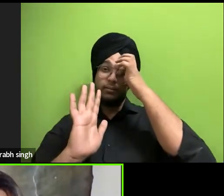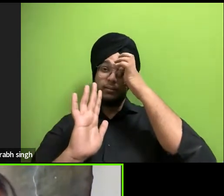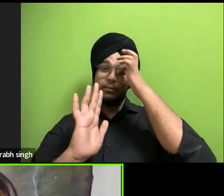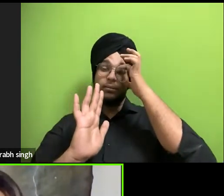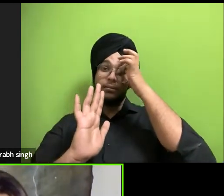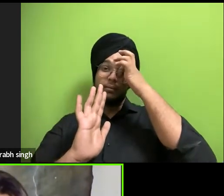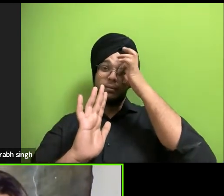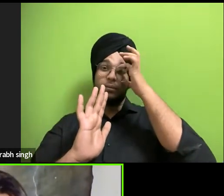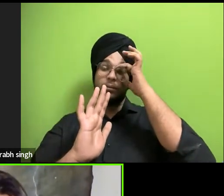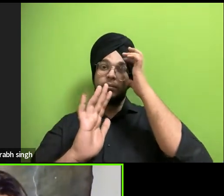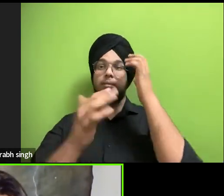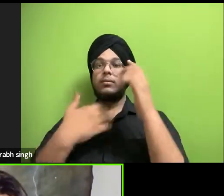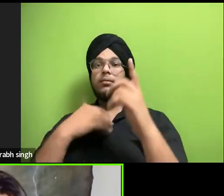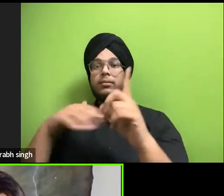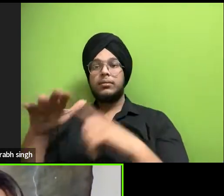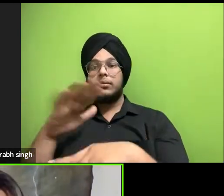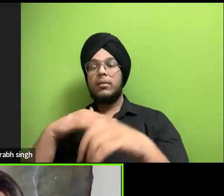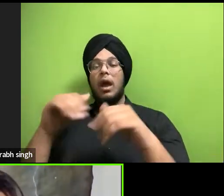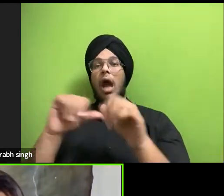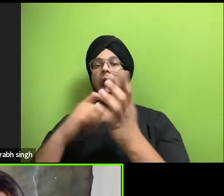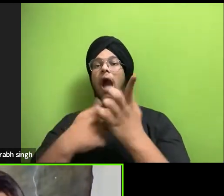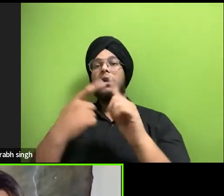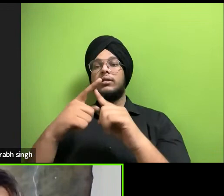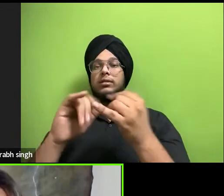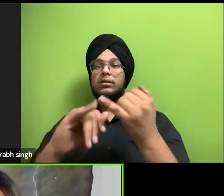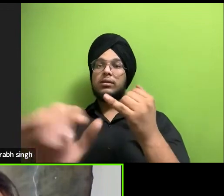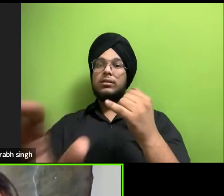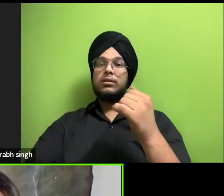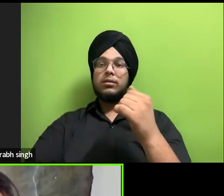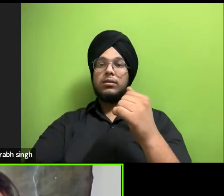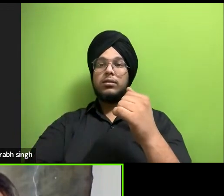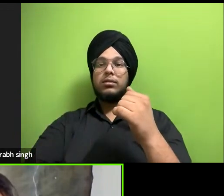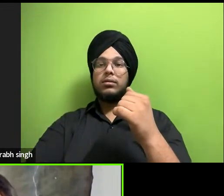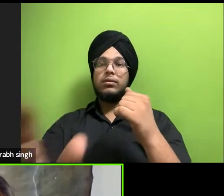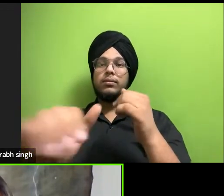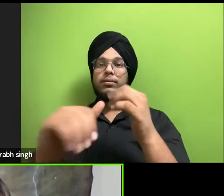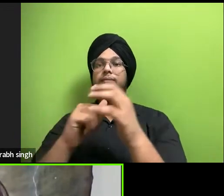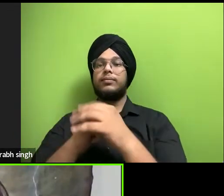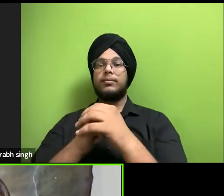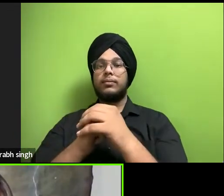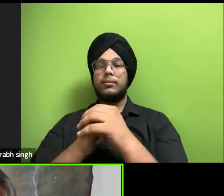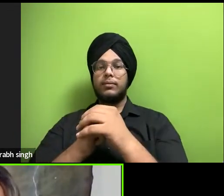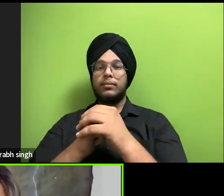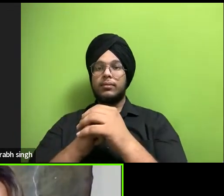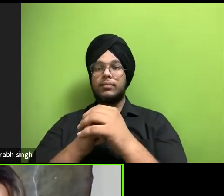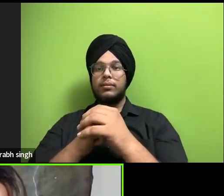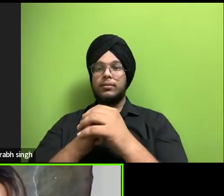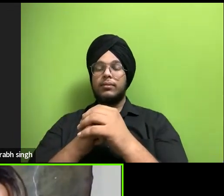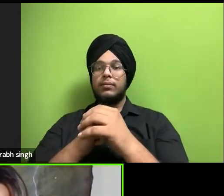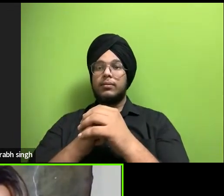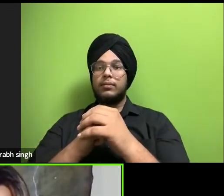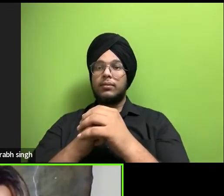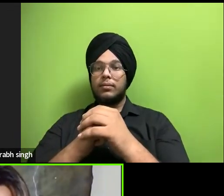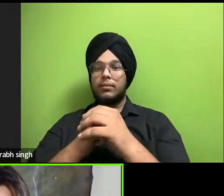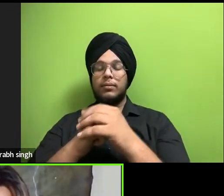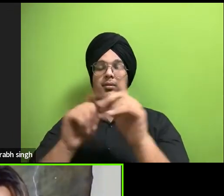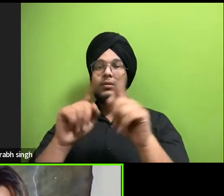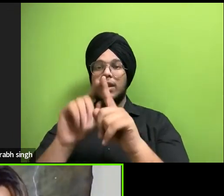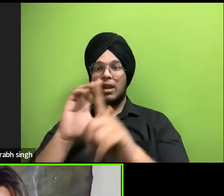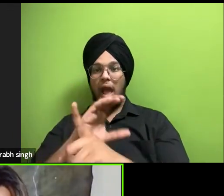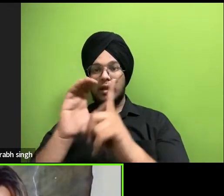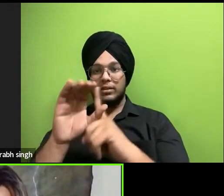And we were surrounded by artists and architects and arguments about the importance of